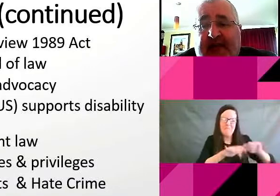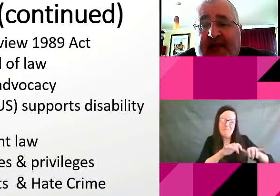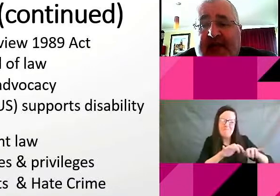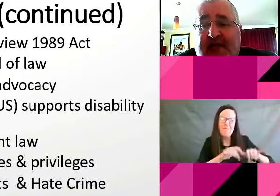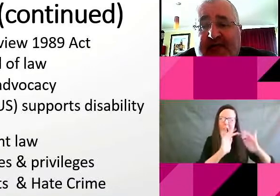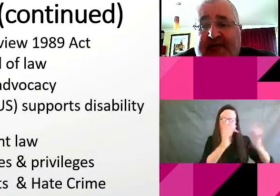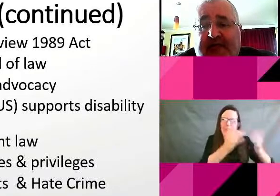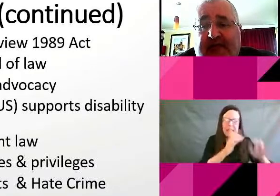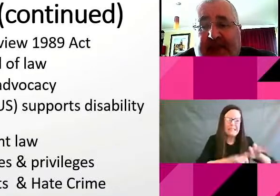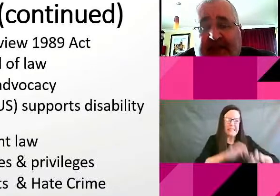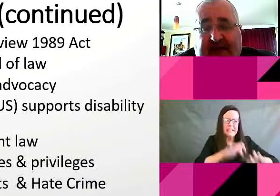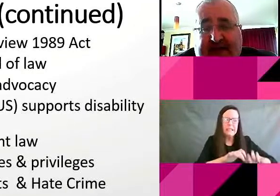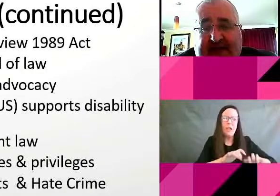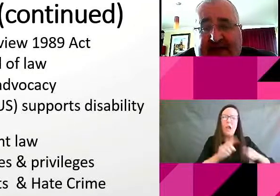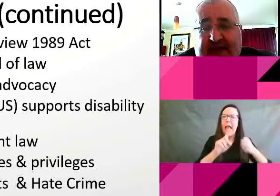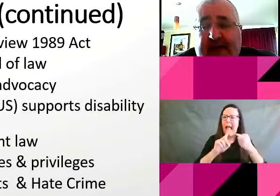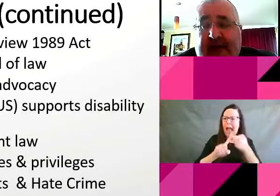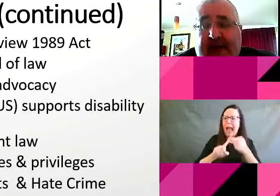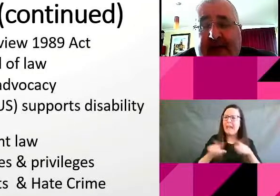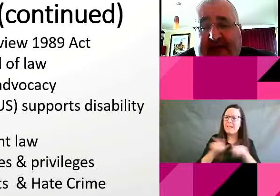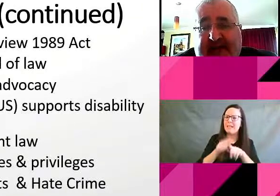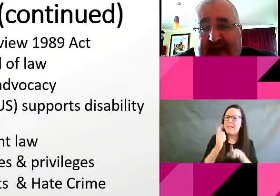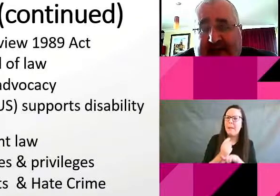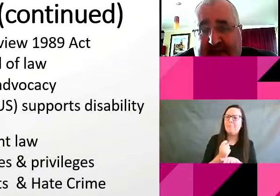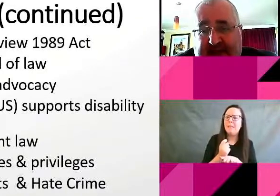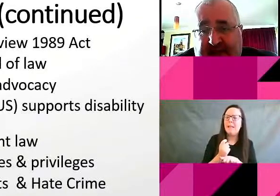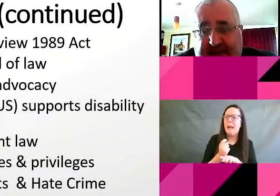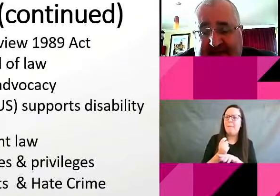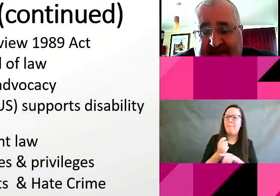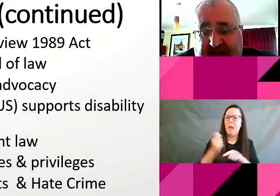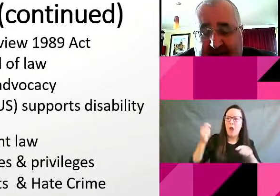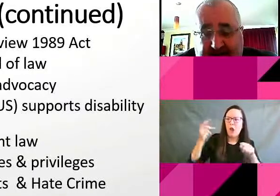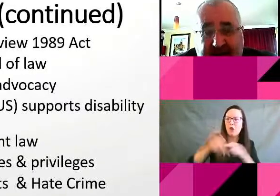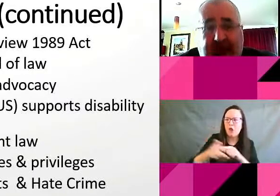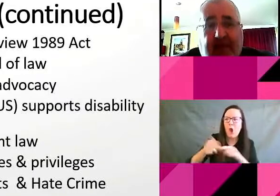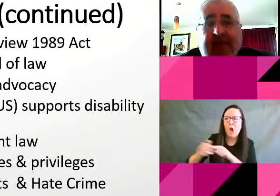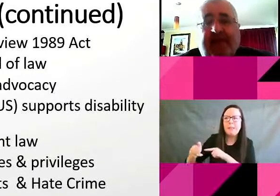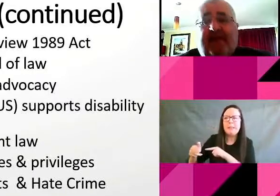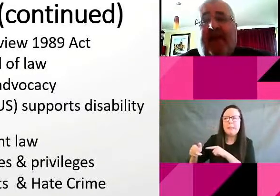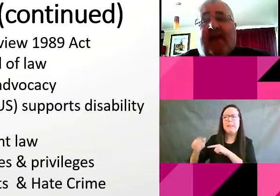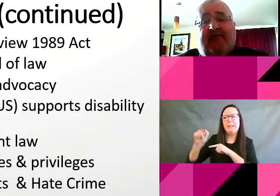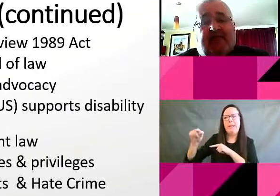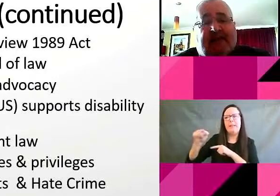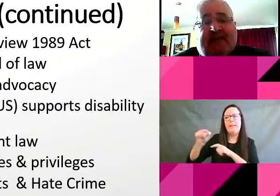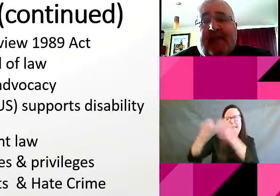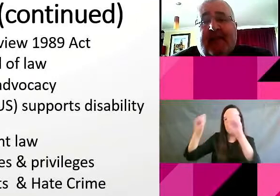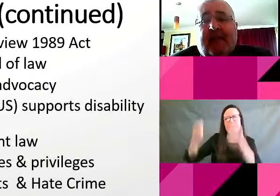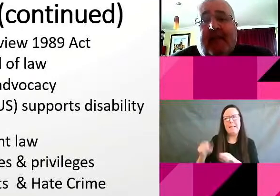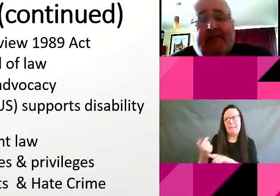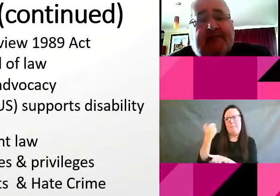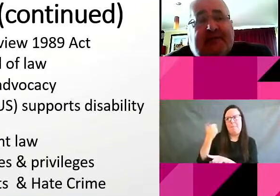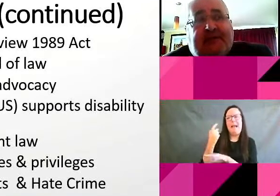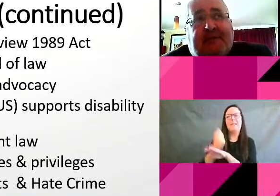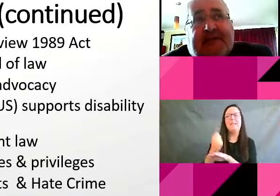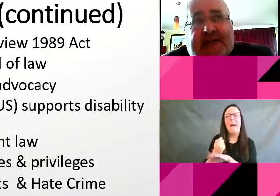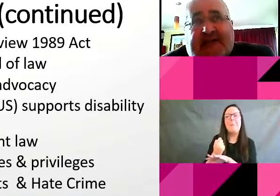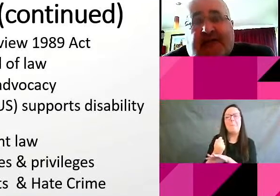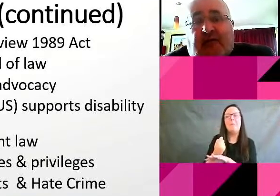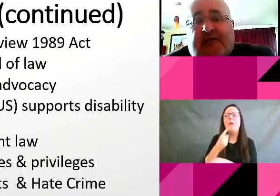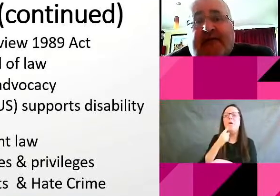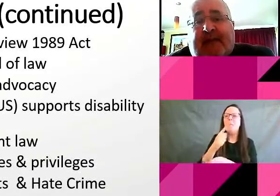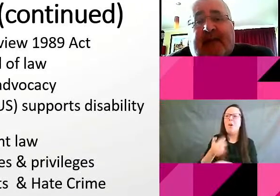that were being introduced to the benefit system in Britain at that period of time. And what they found was